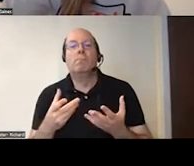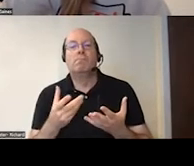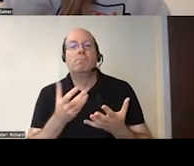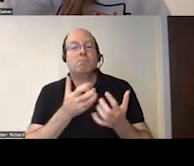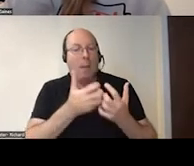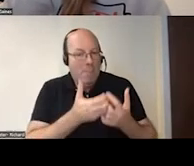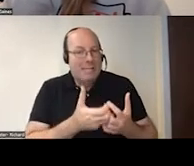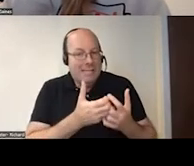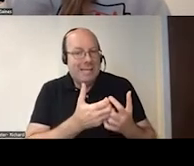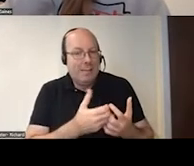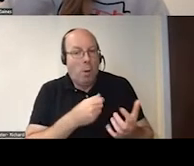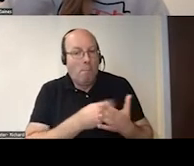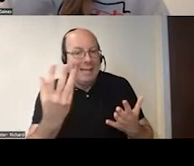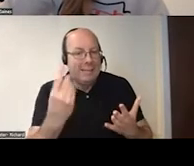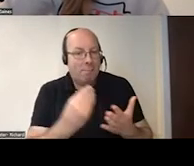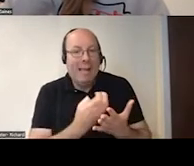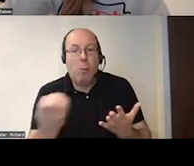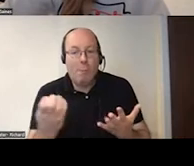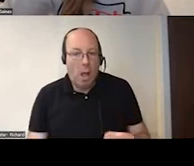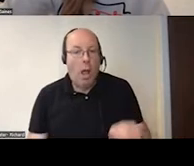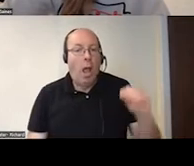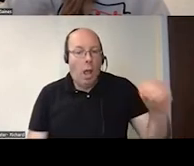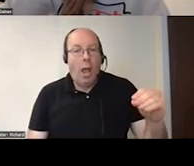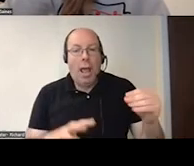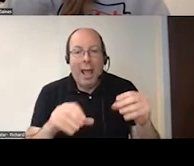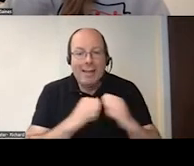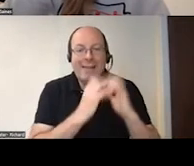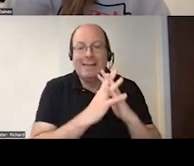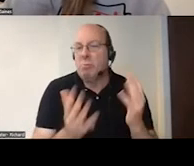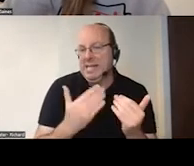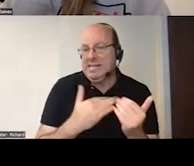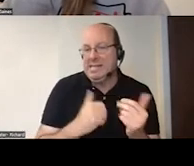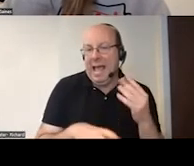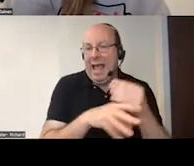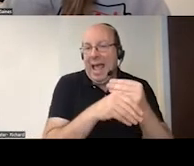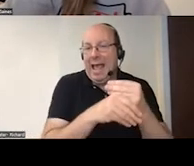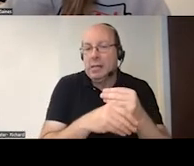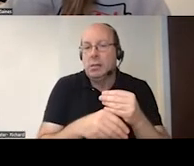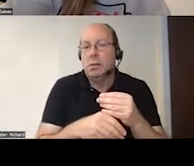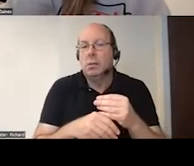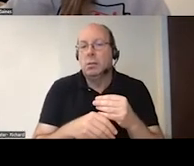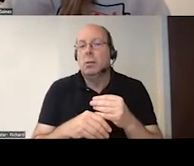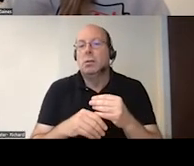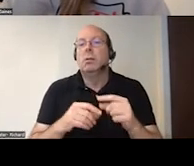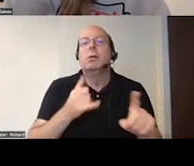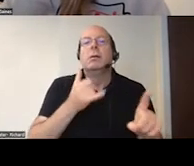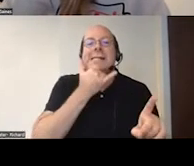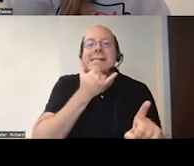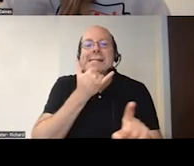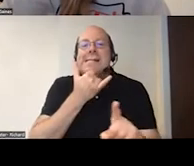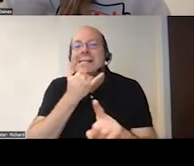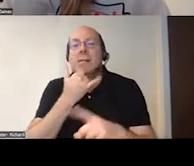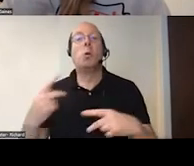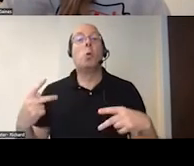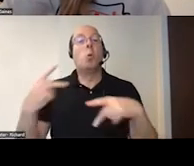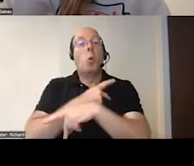then we can also do this. So I think that out of all the various little mistakes we've always made, I think that the biggest